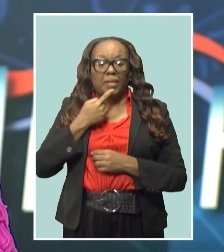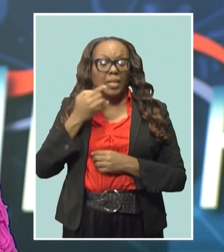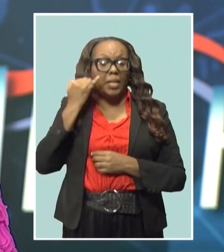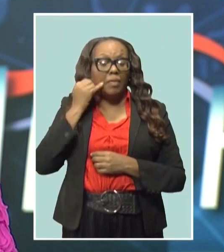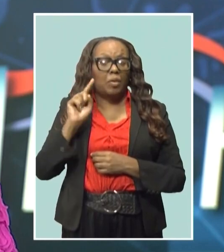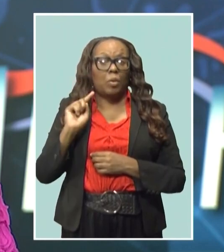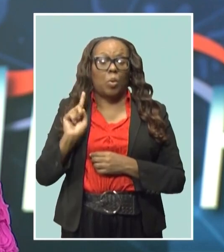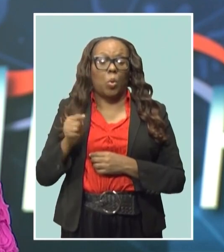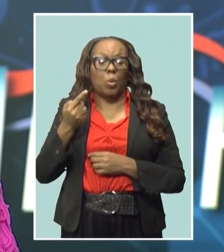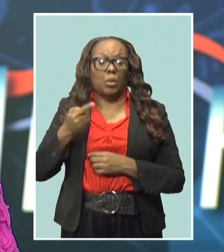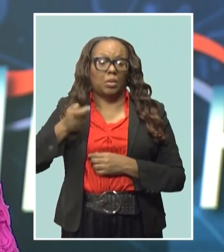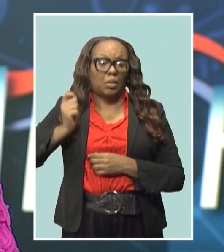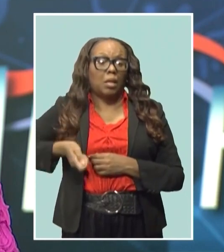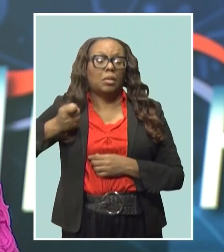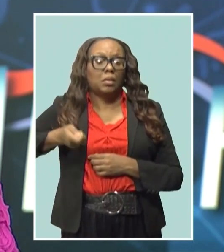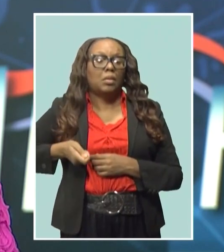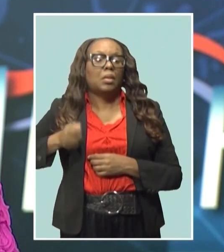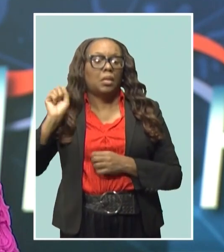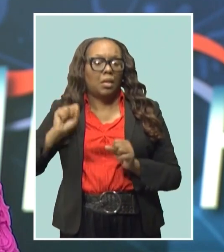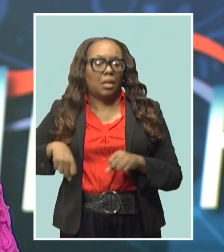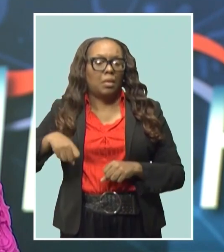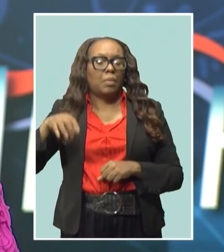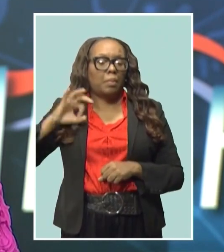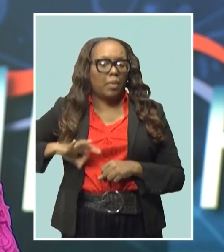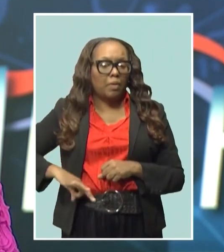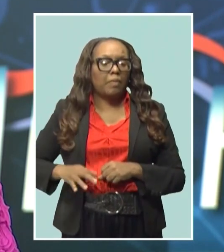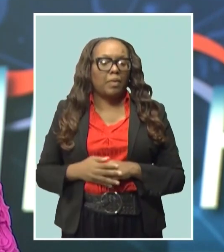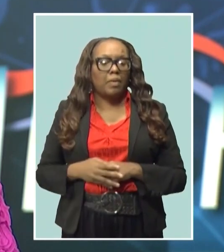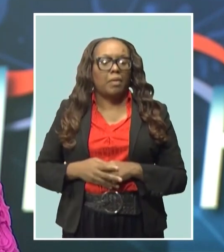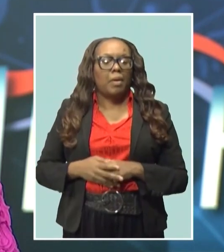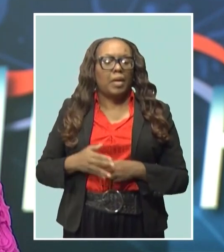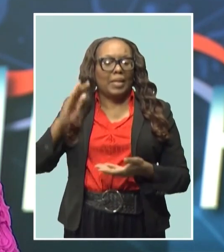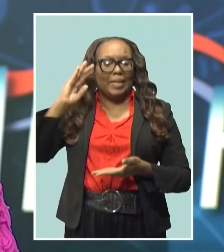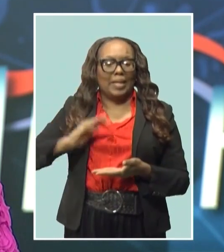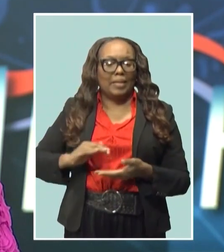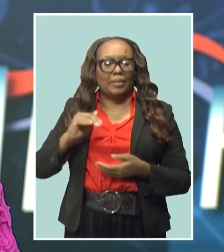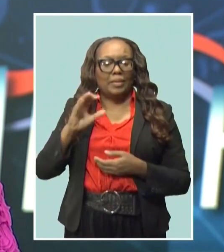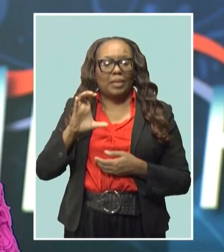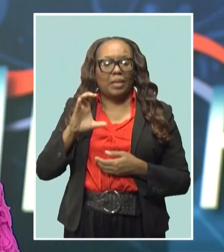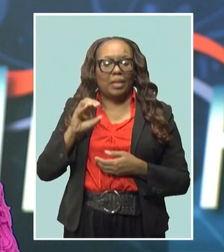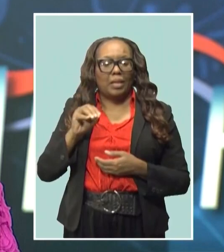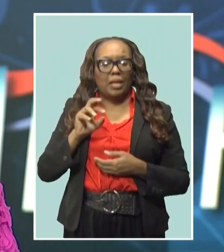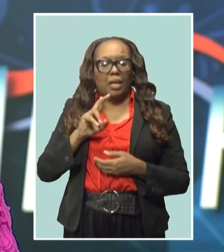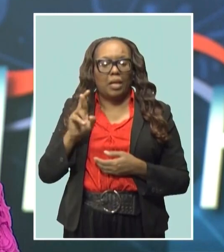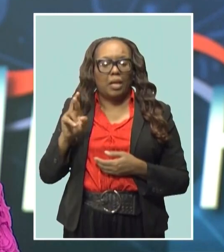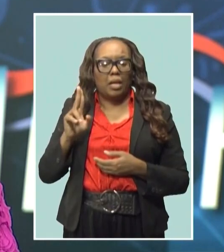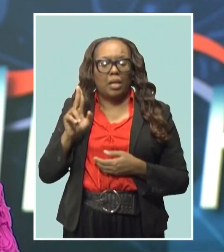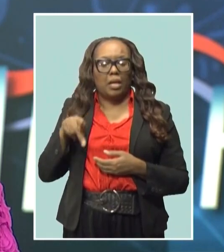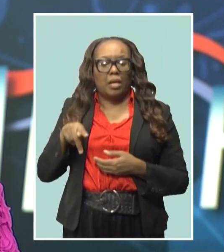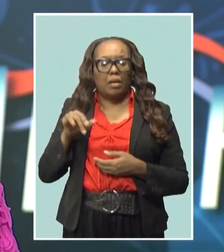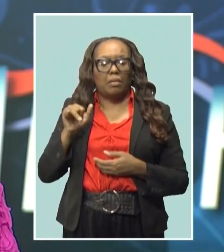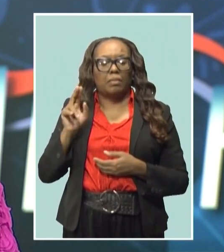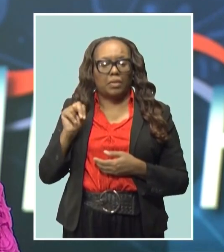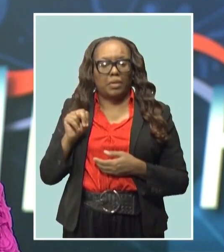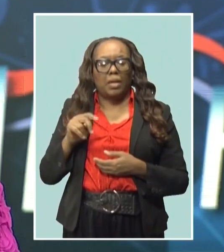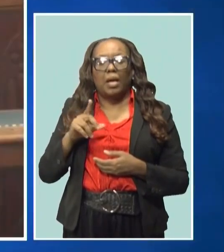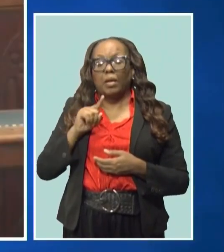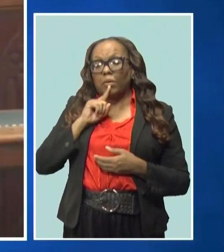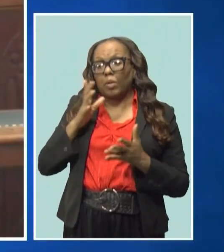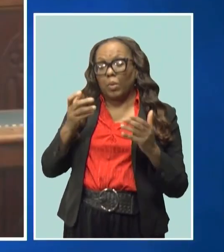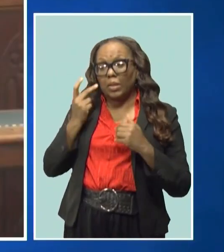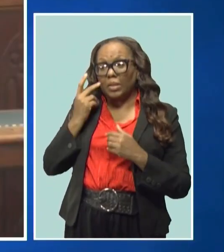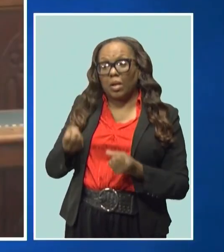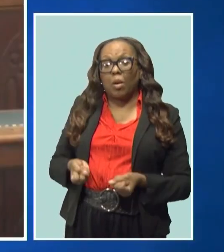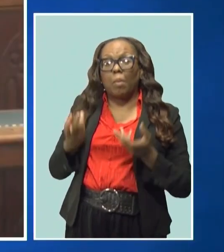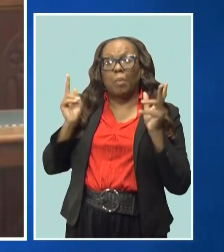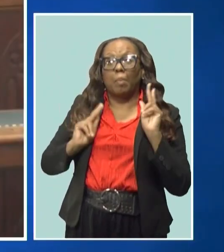of corruption. He suggests a review in months to come will reveal how many choose to go before a judge. Let us